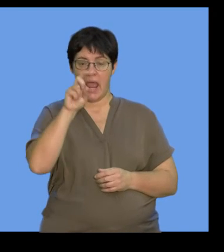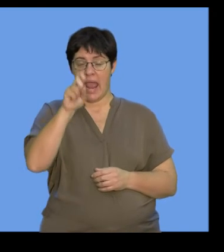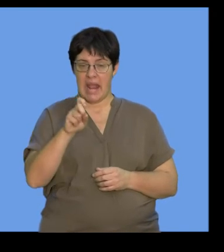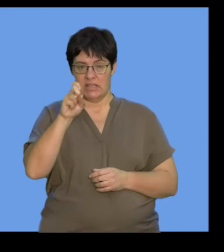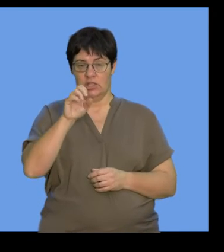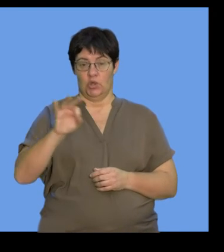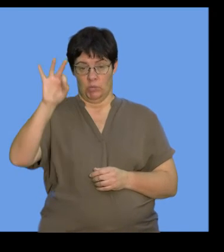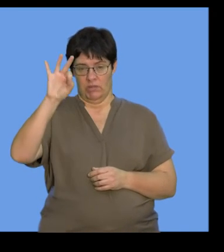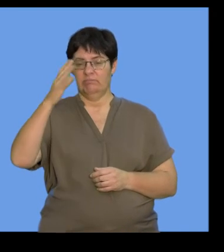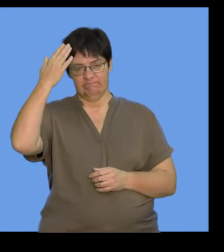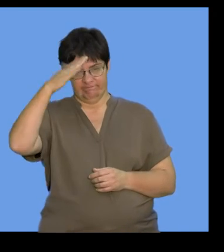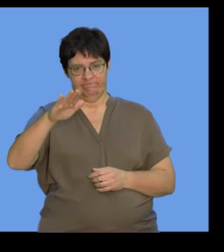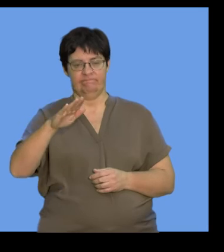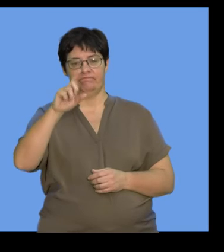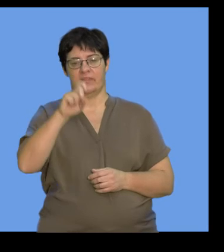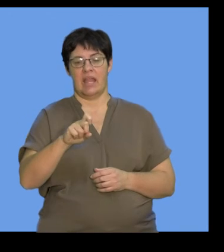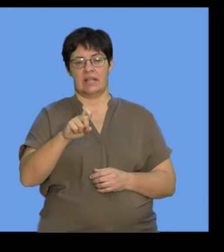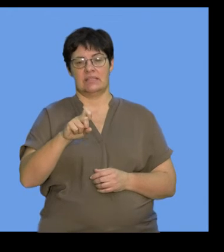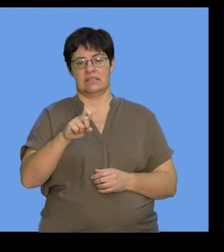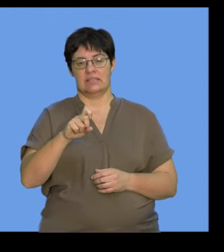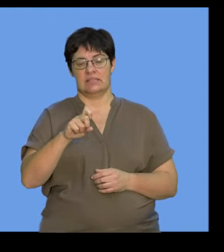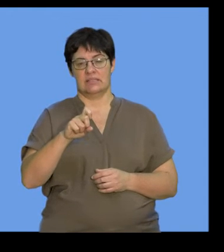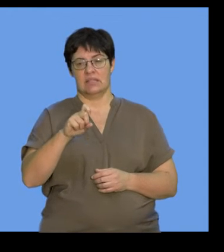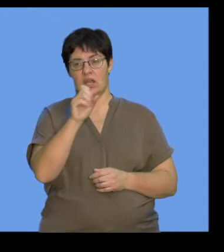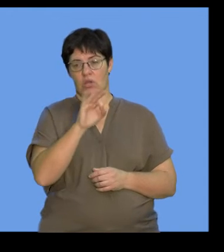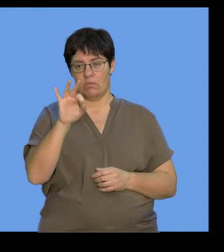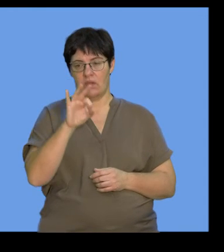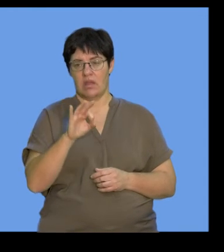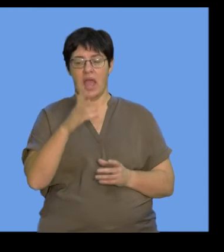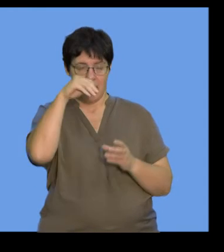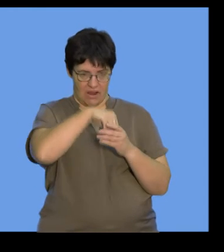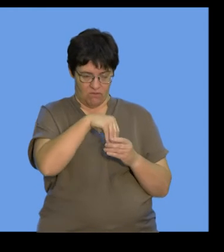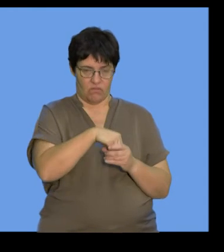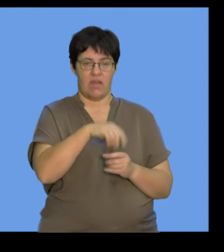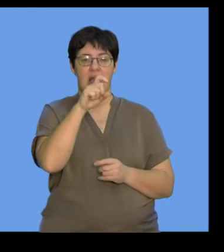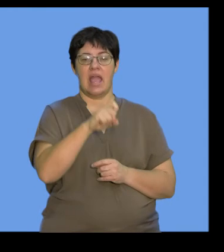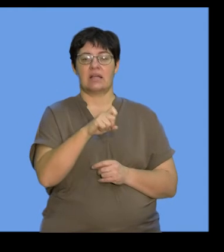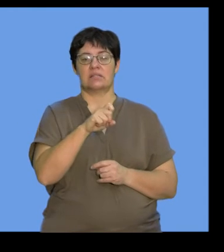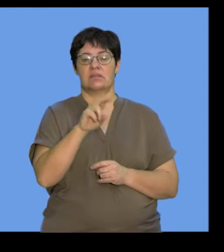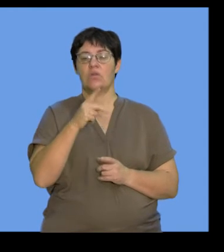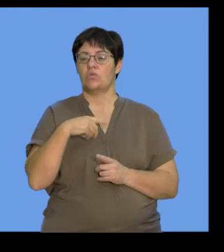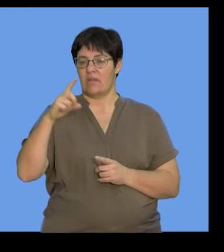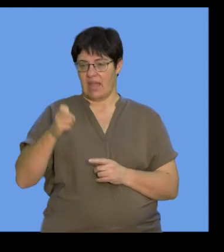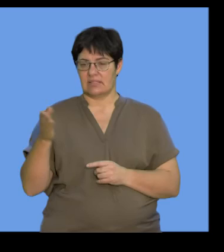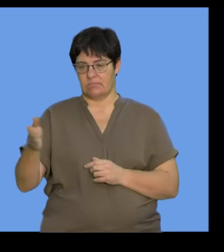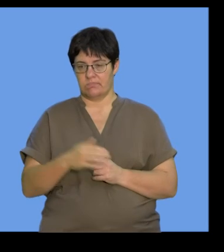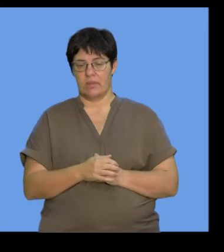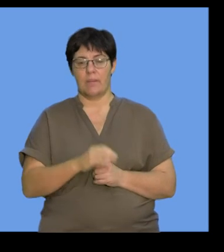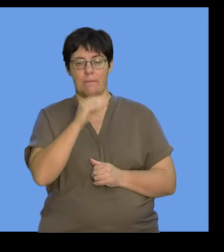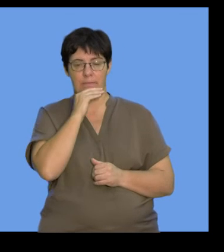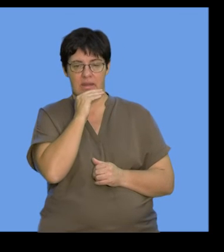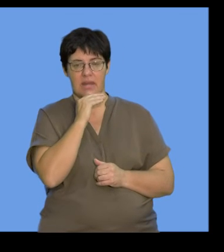I know that x cubed has x squared in it and also has that x there, so it